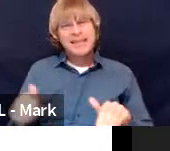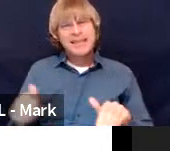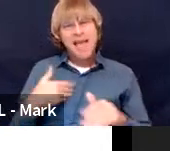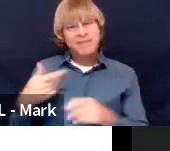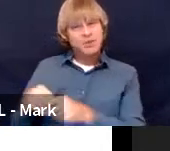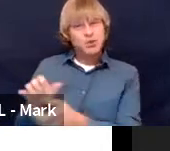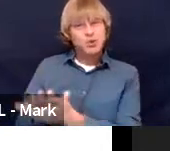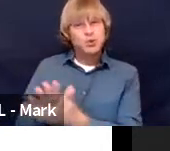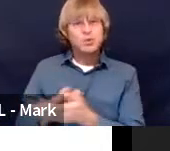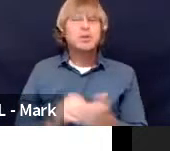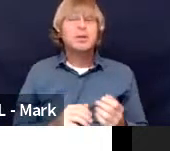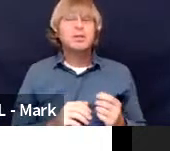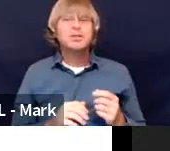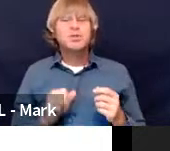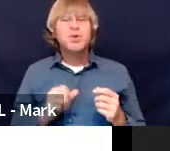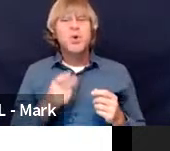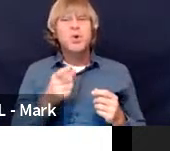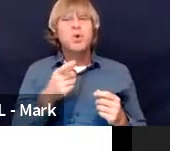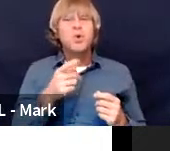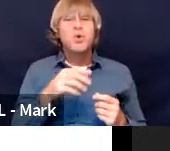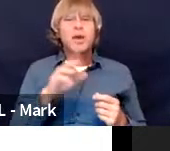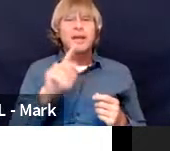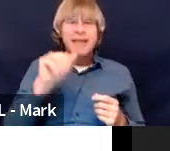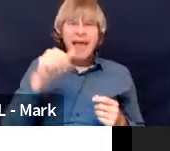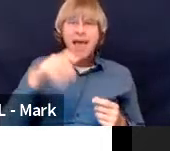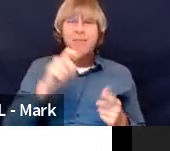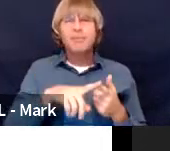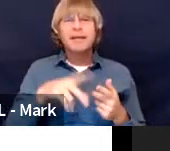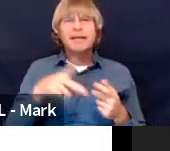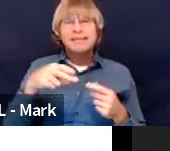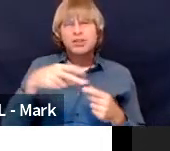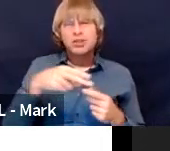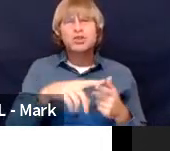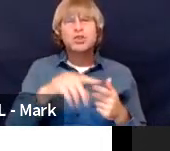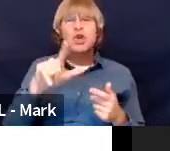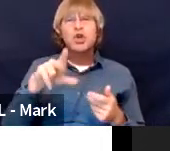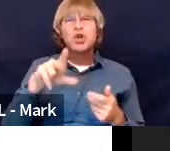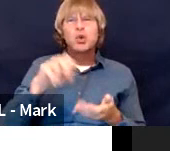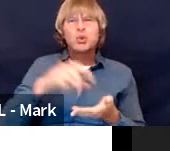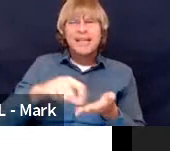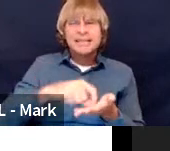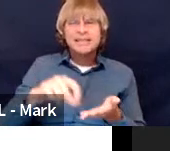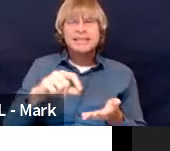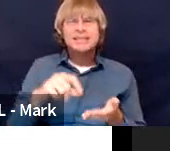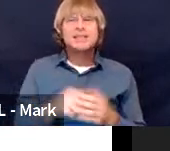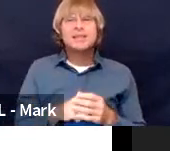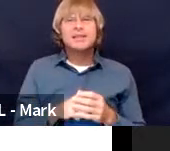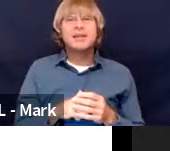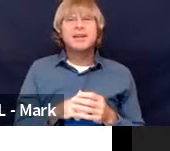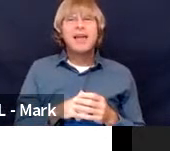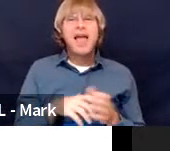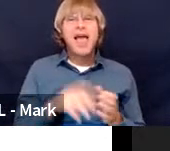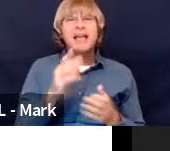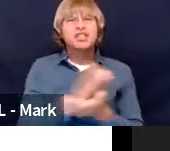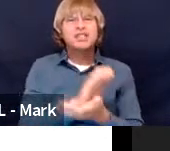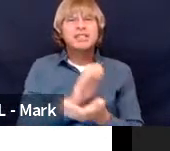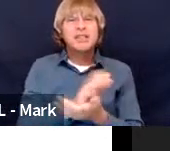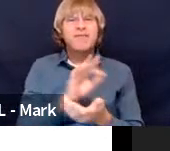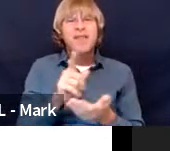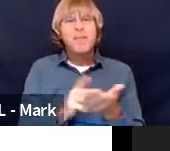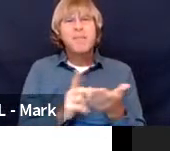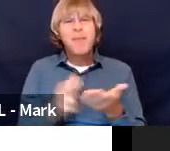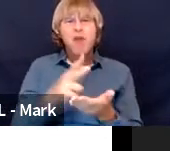in school. Some washi tape, some scissors, and some glue sticks. And then some sheets of the